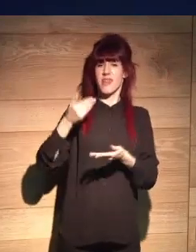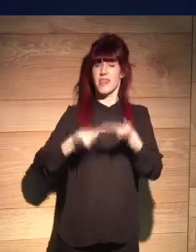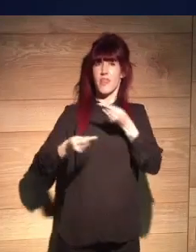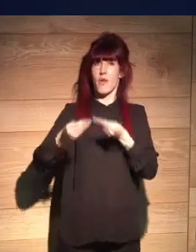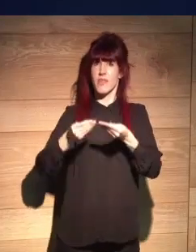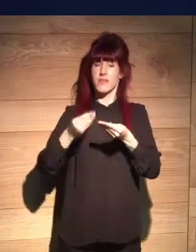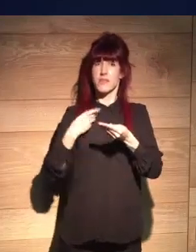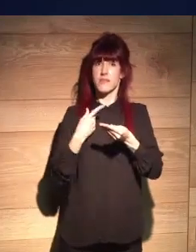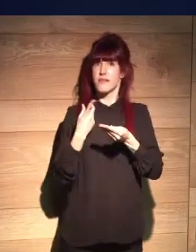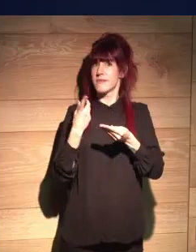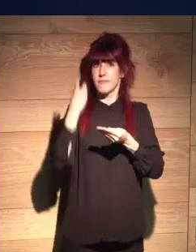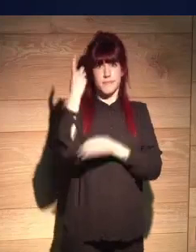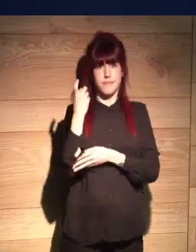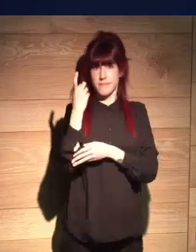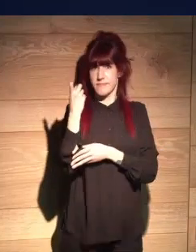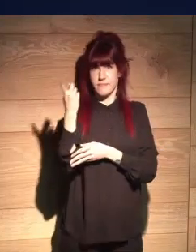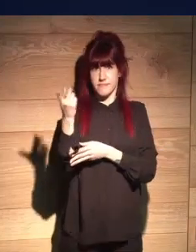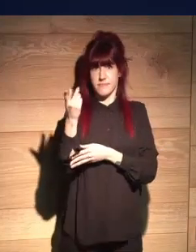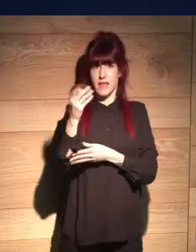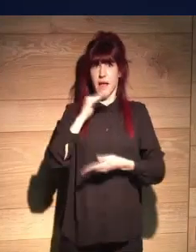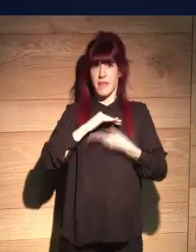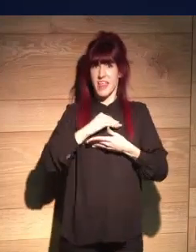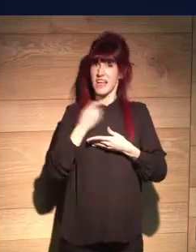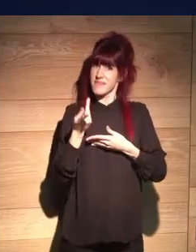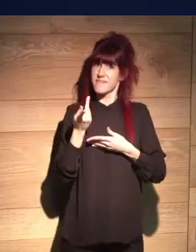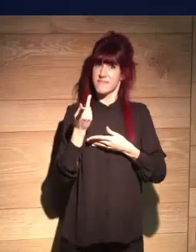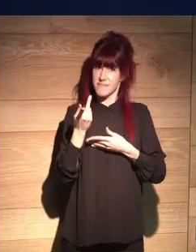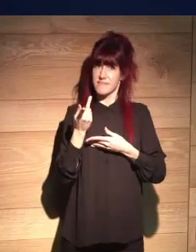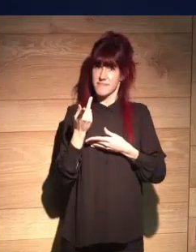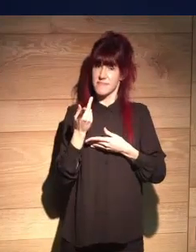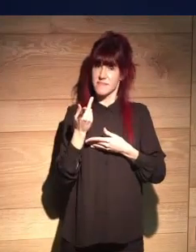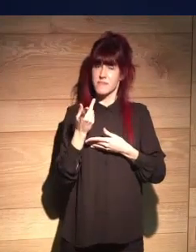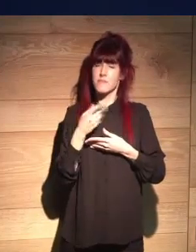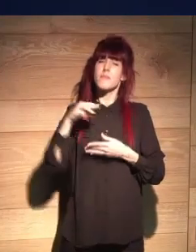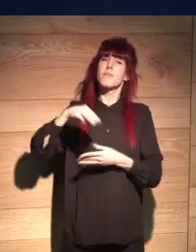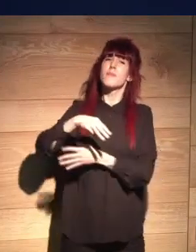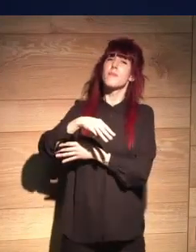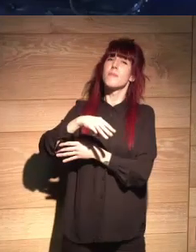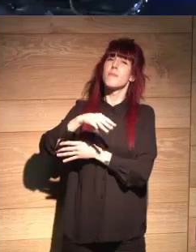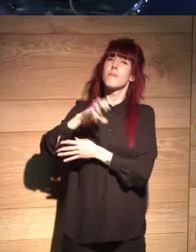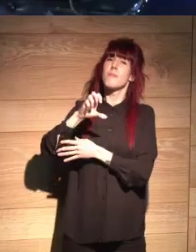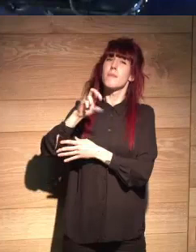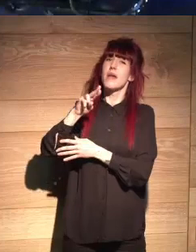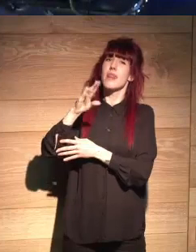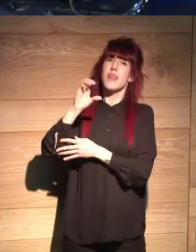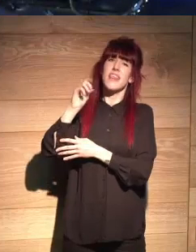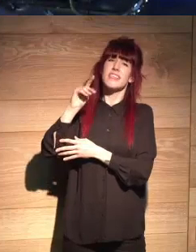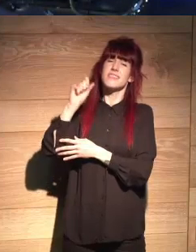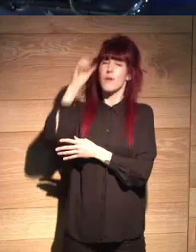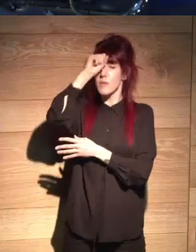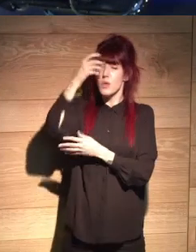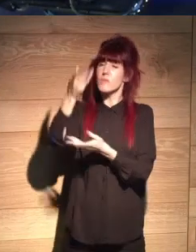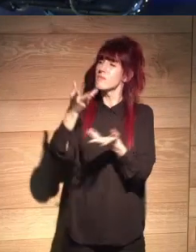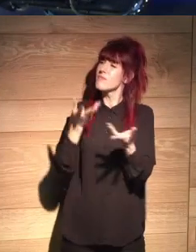are negotiated. It's fundamental to make women able to do that in